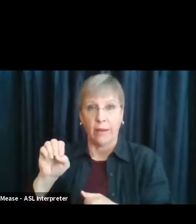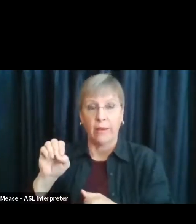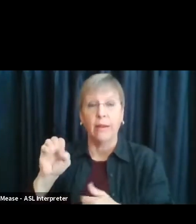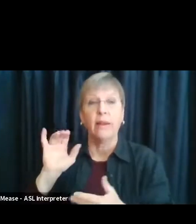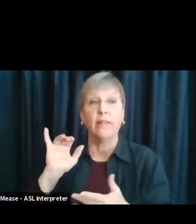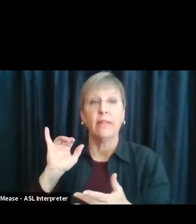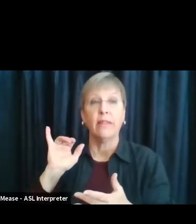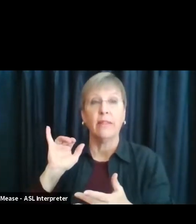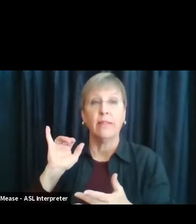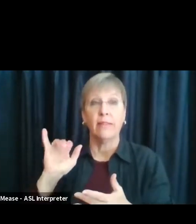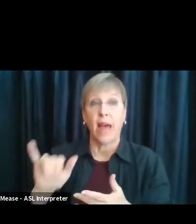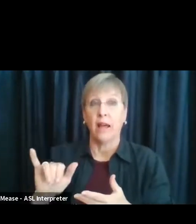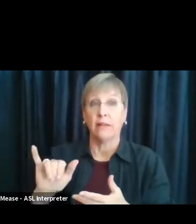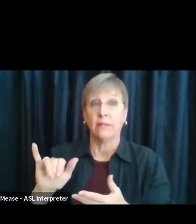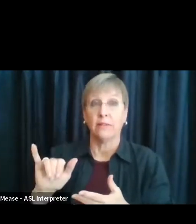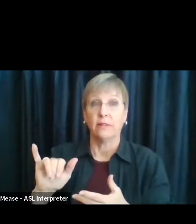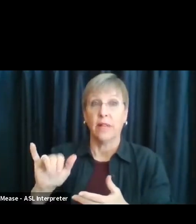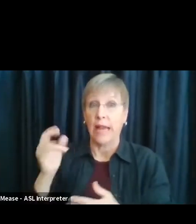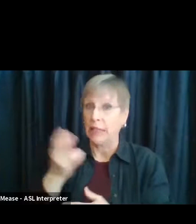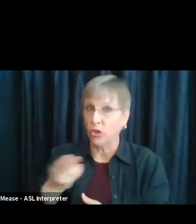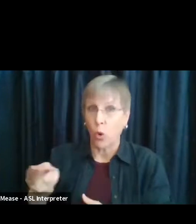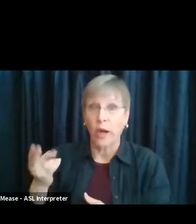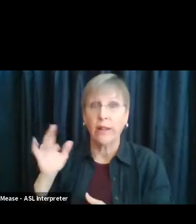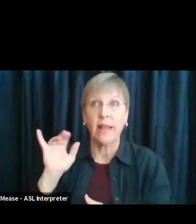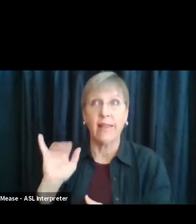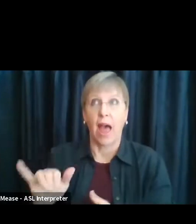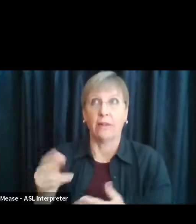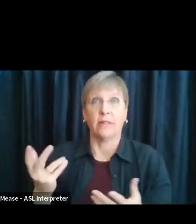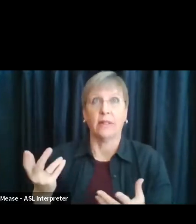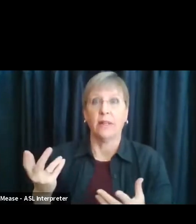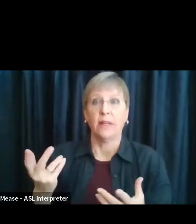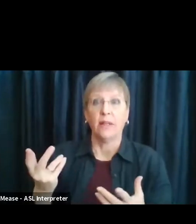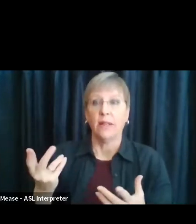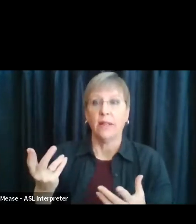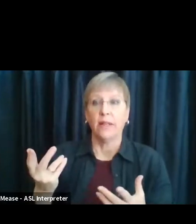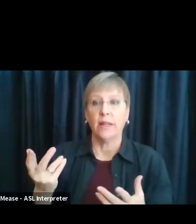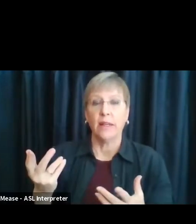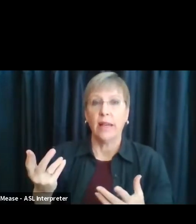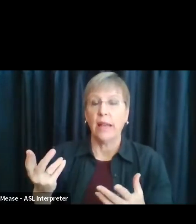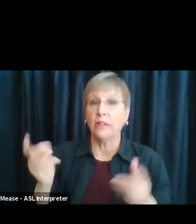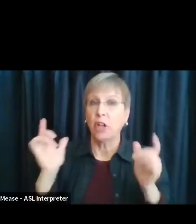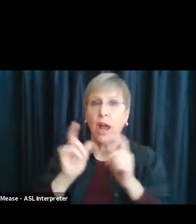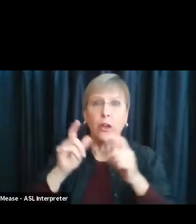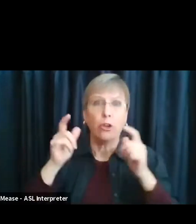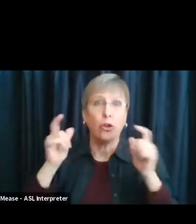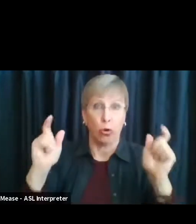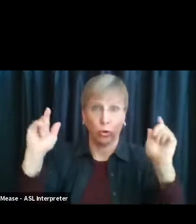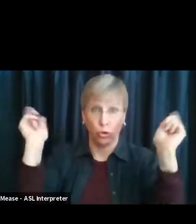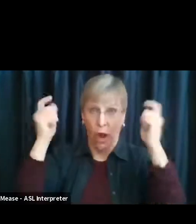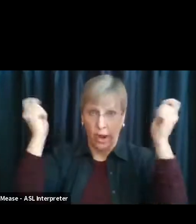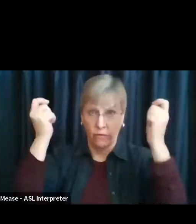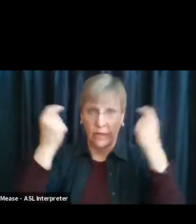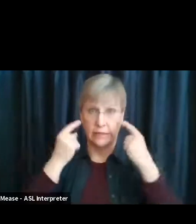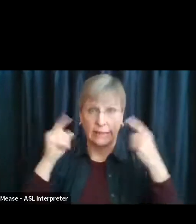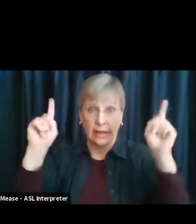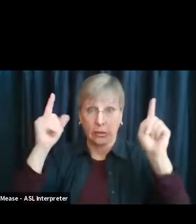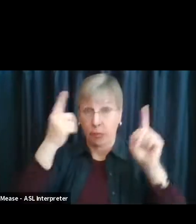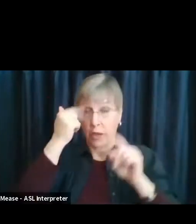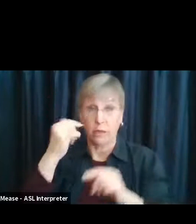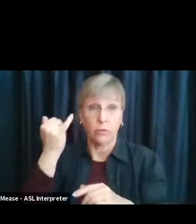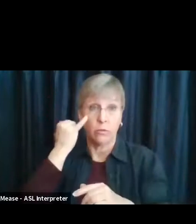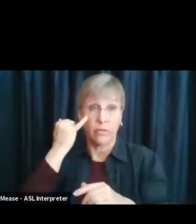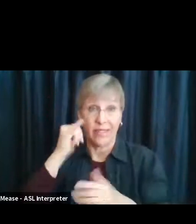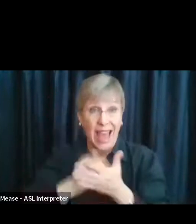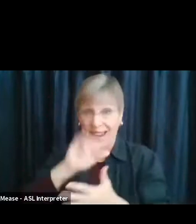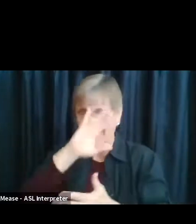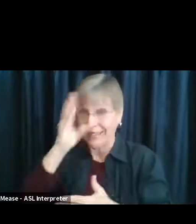is probably historically it's an immense triumph because it had never happened